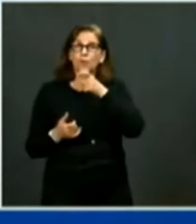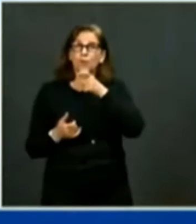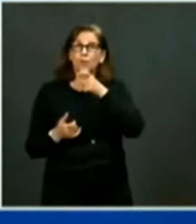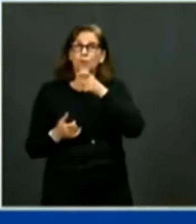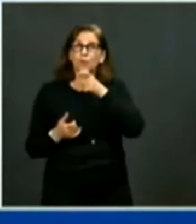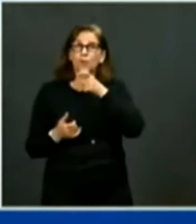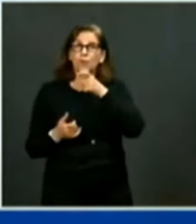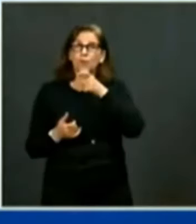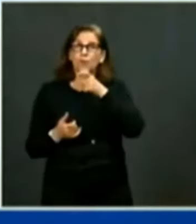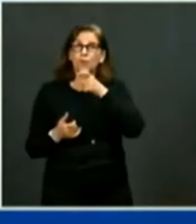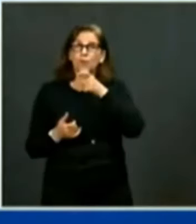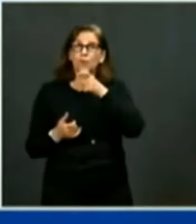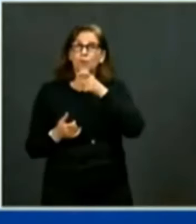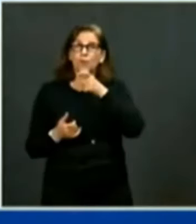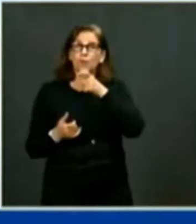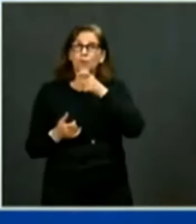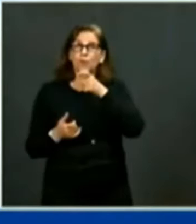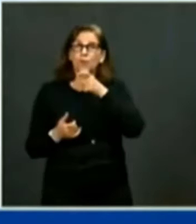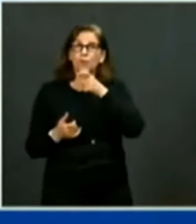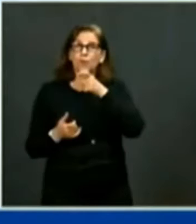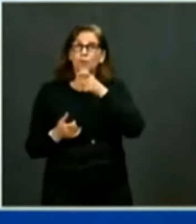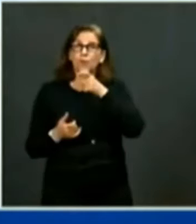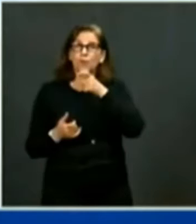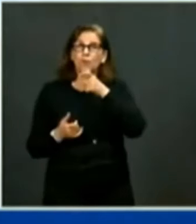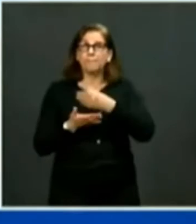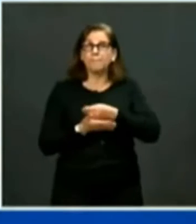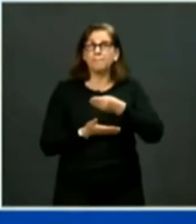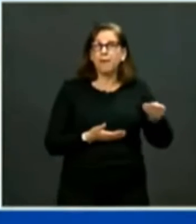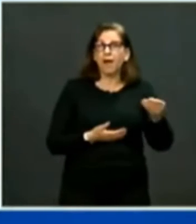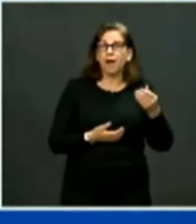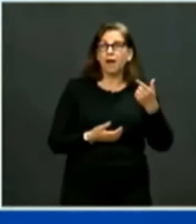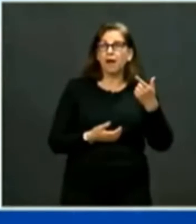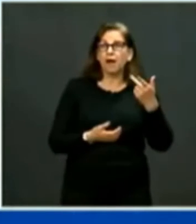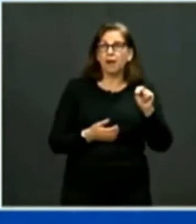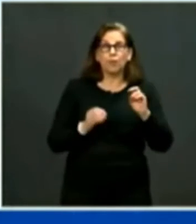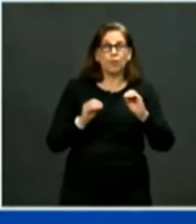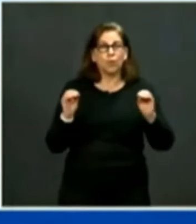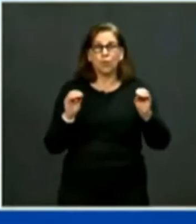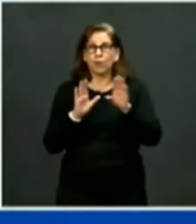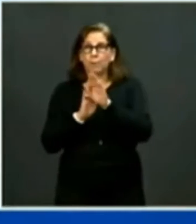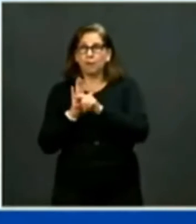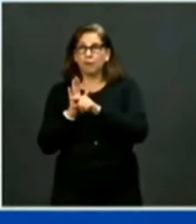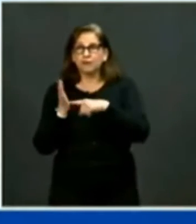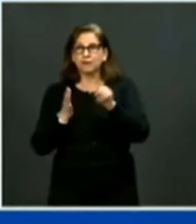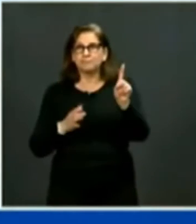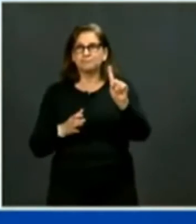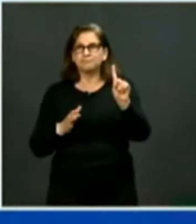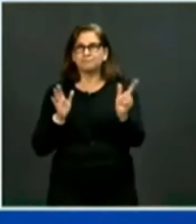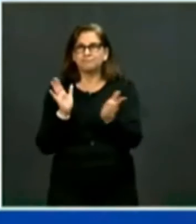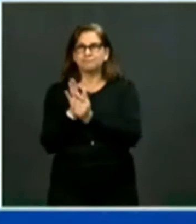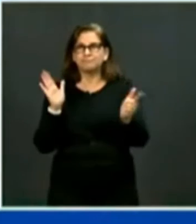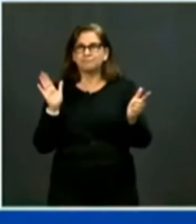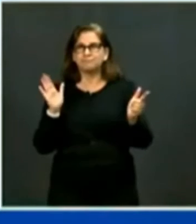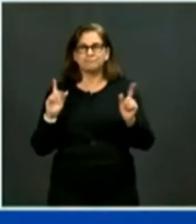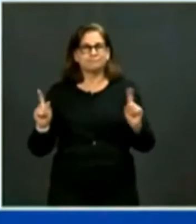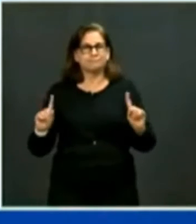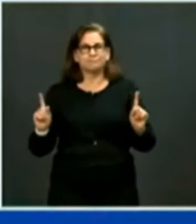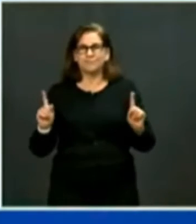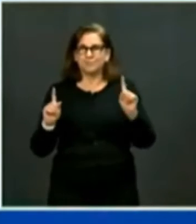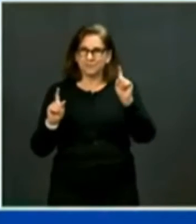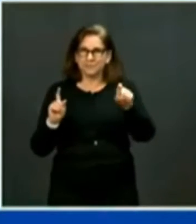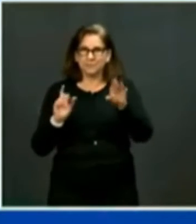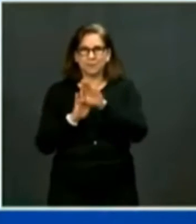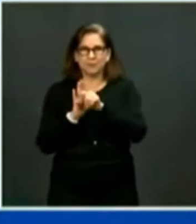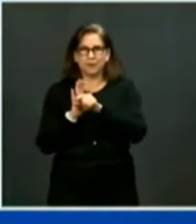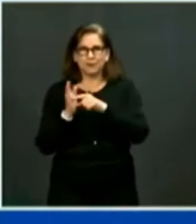We got another 17 minutes of this. The vast majority of the American people, including gun owners, believe there should be background